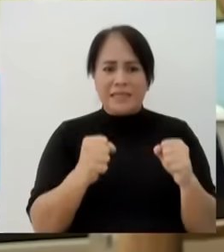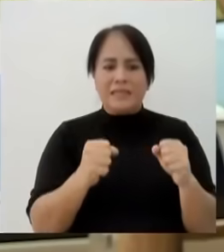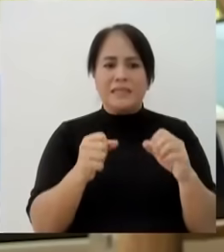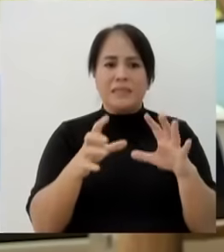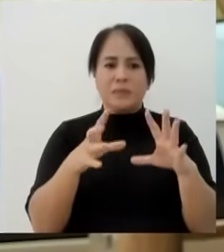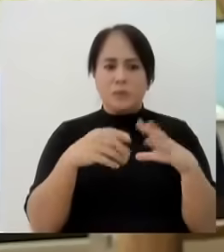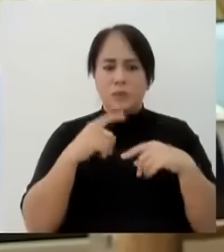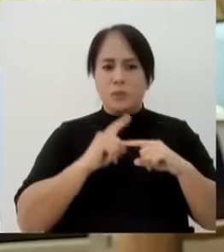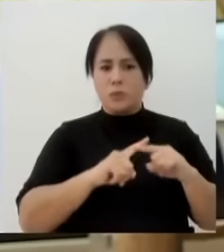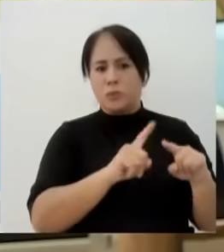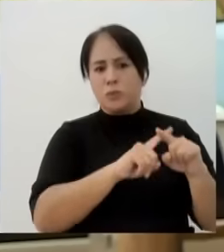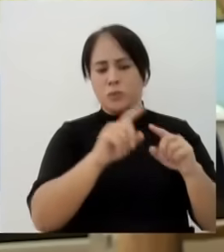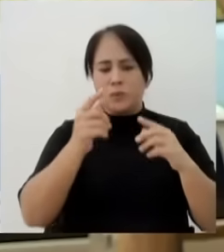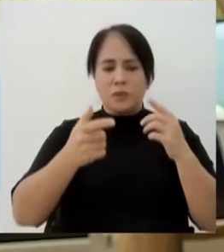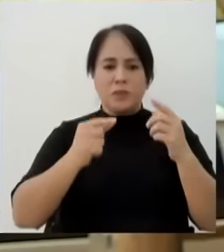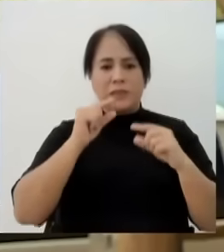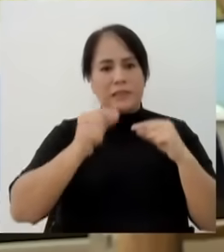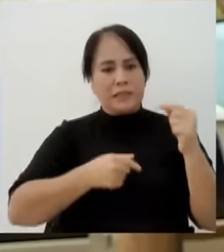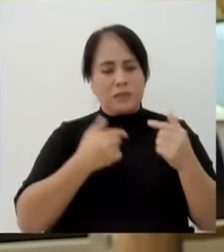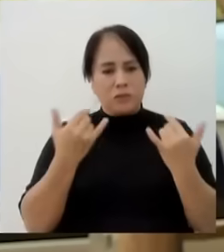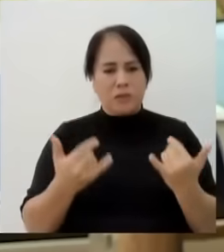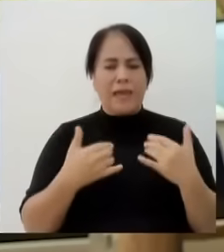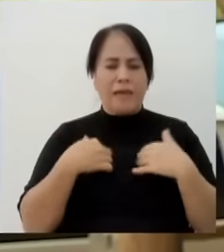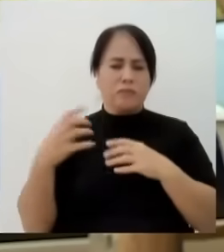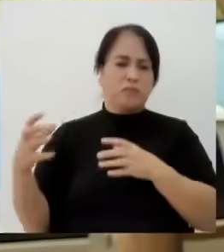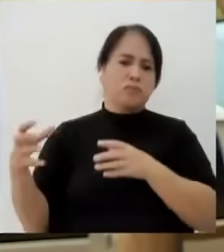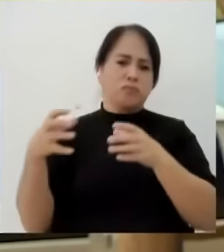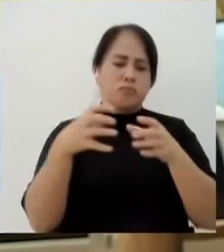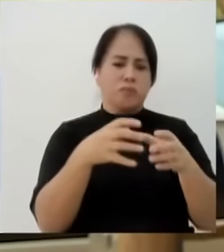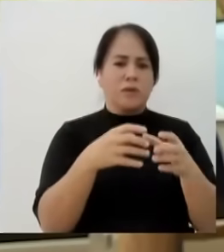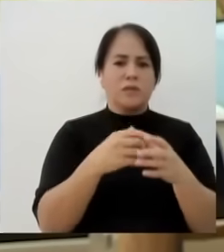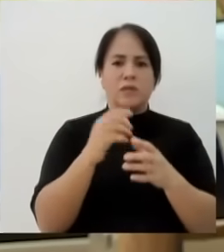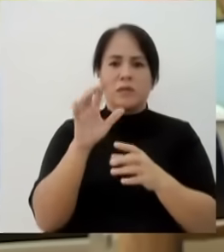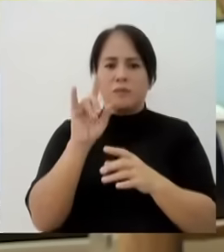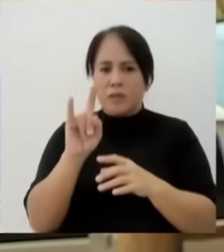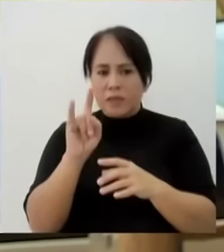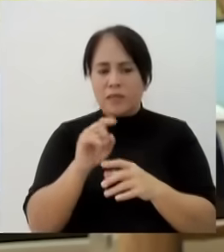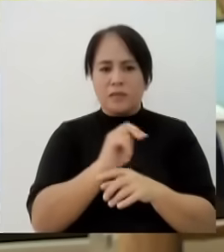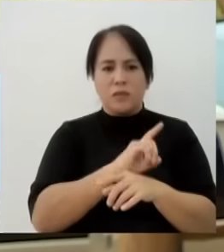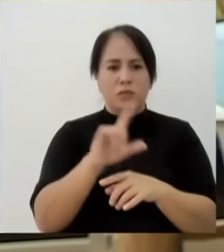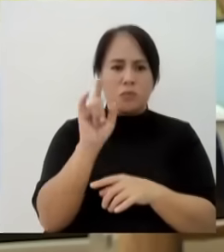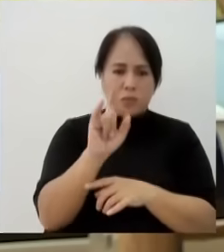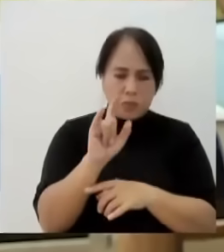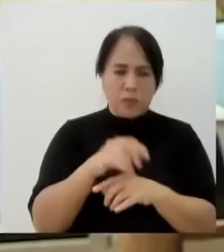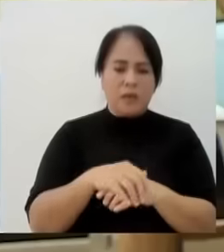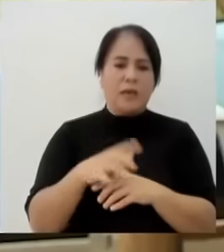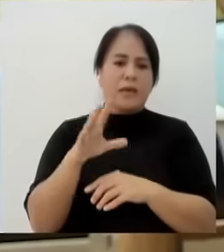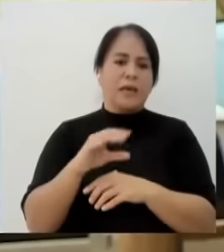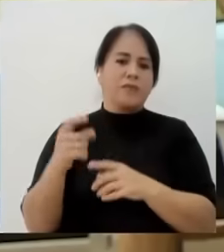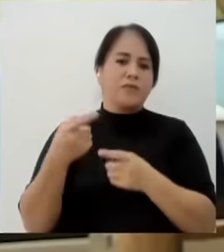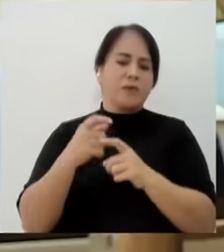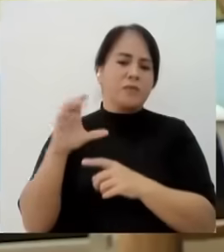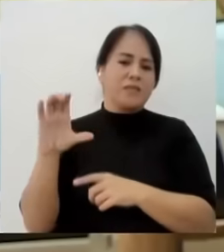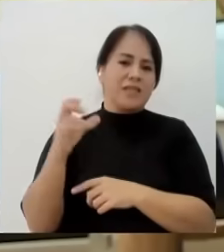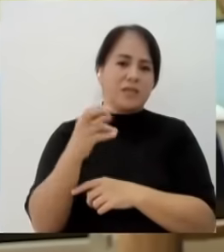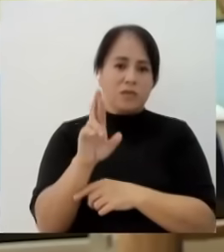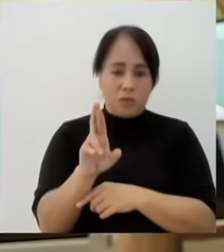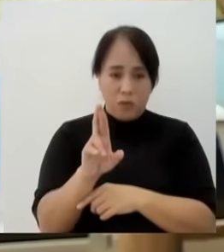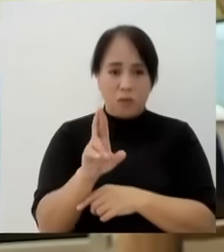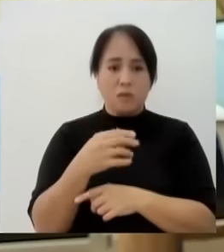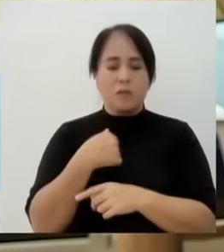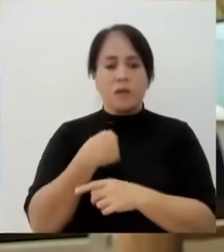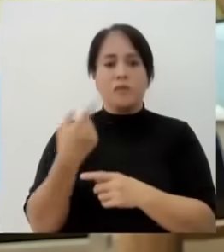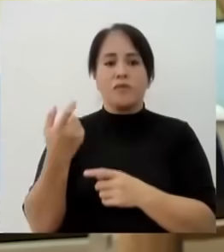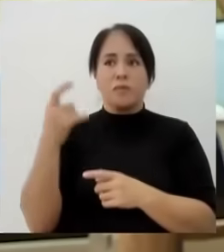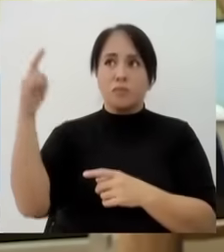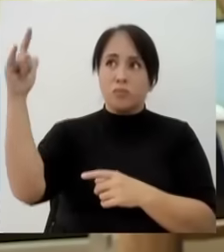different guests for today. A delegation from the local media, the national media, and a delegation from the Commission on Human Rights, which came from Manila, and